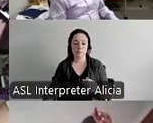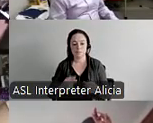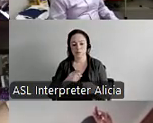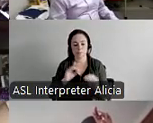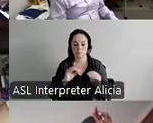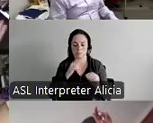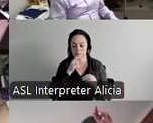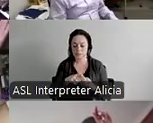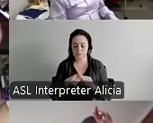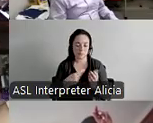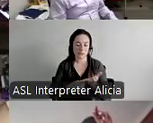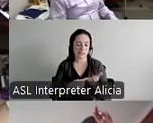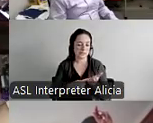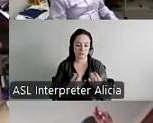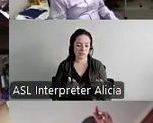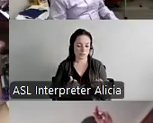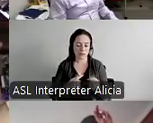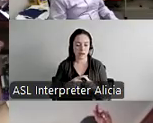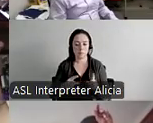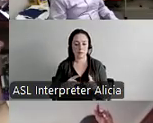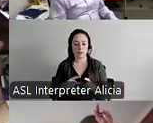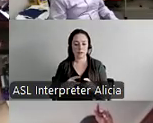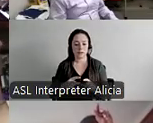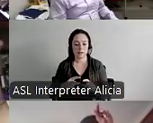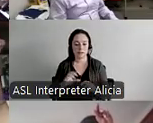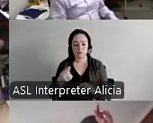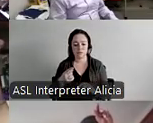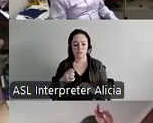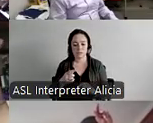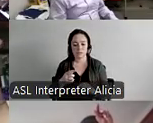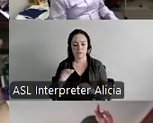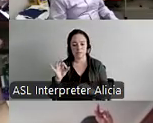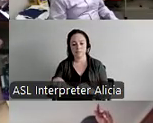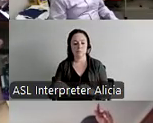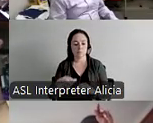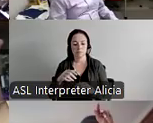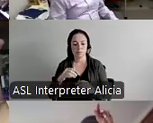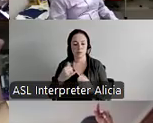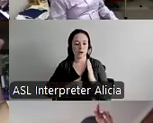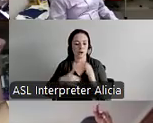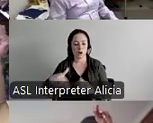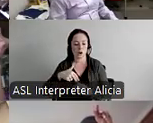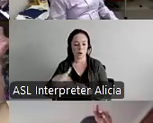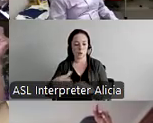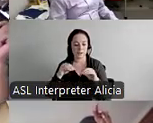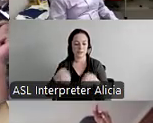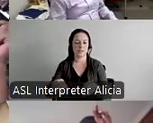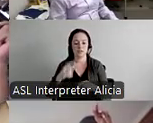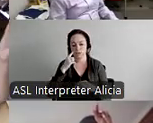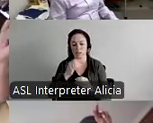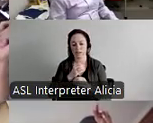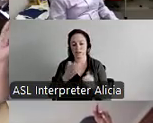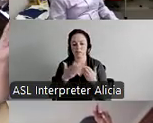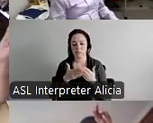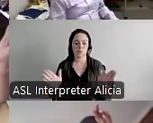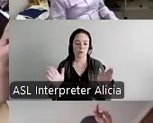need to be a discussion right now, but just a little asterisk about the Art Walk installations. That's, I think, a broader or